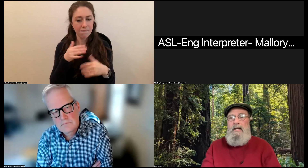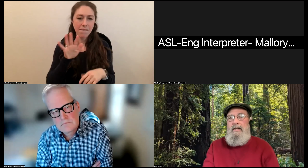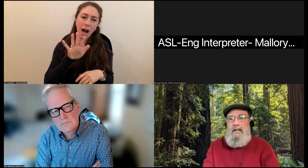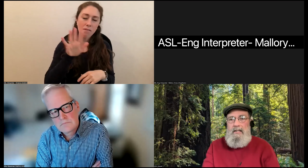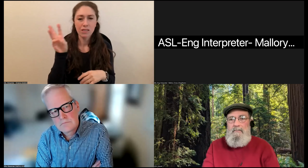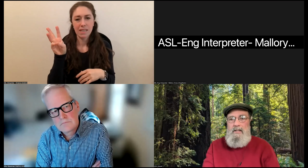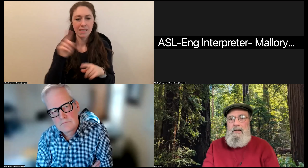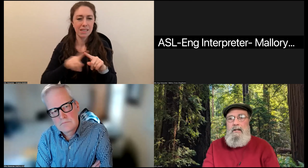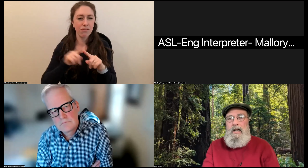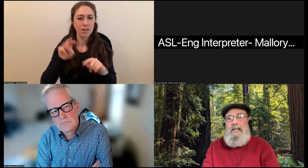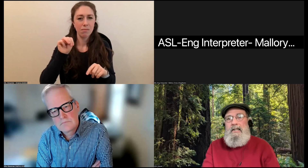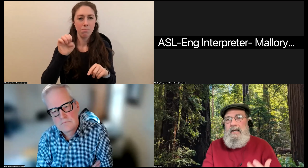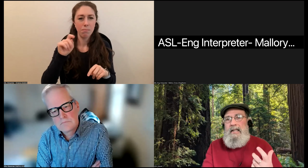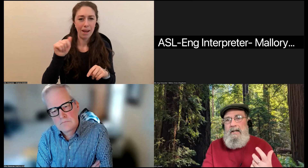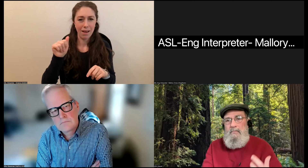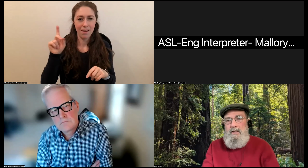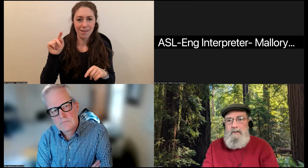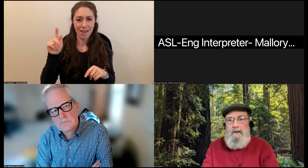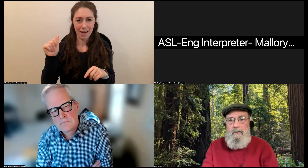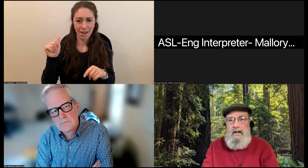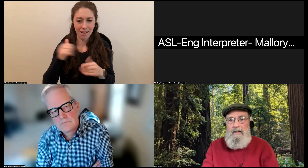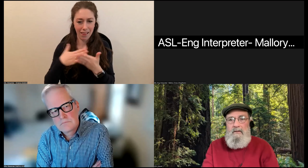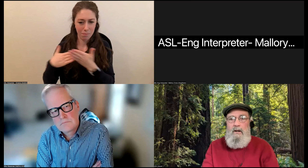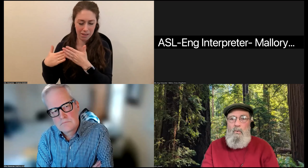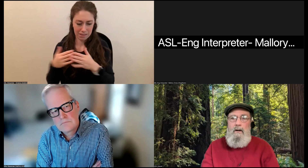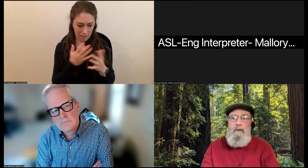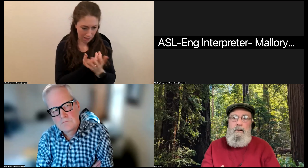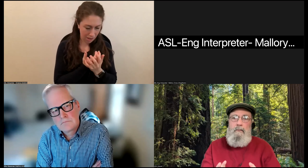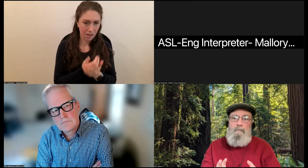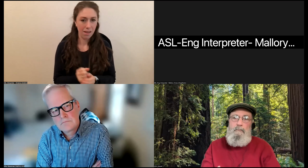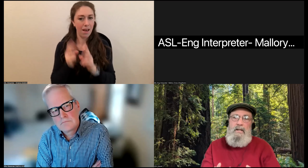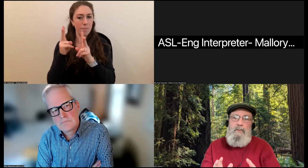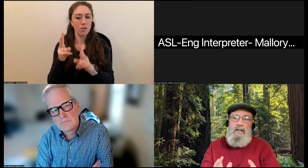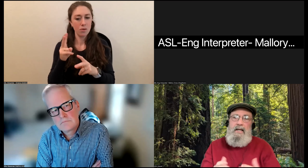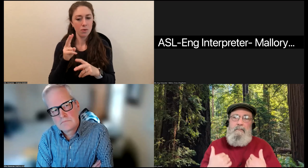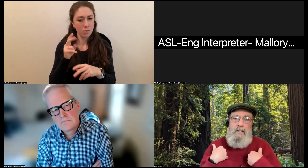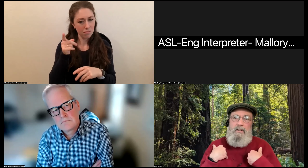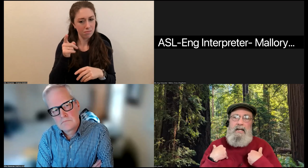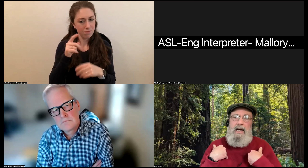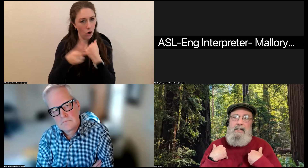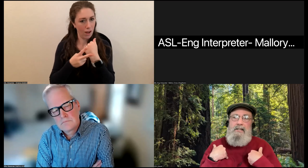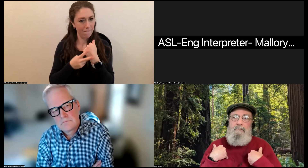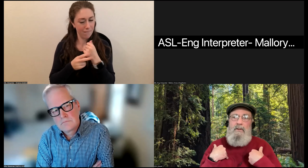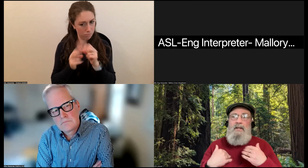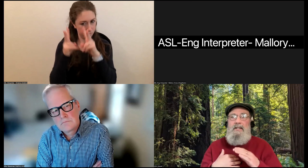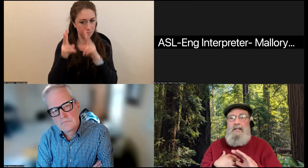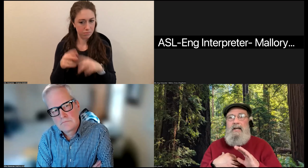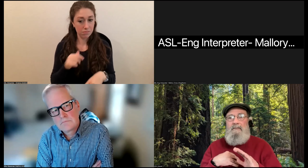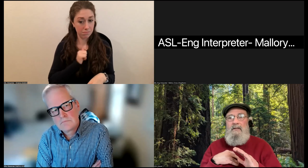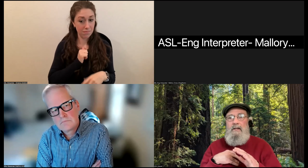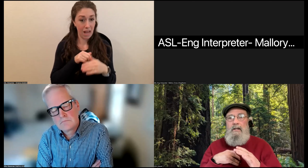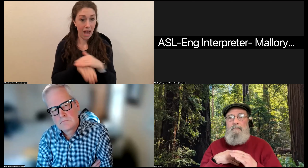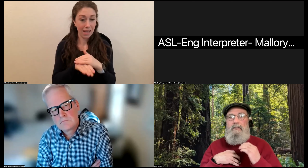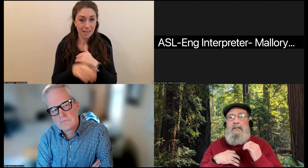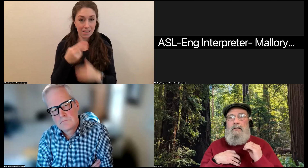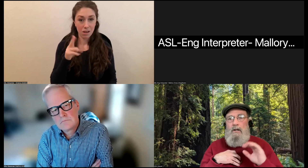basic metadata elements, and then get that up to the Unit Archive, where people like Access Humboldt that didn't have